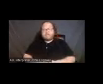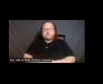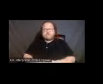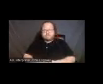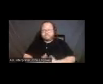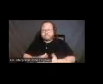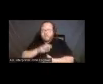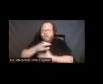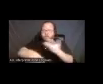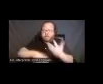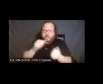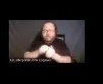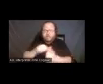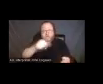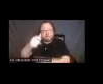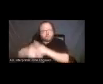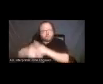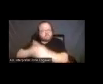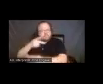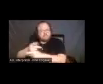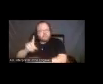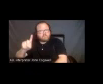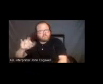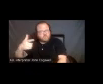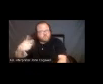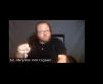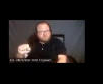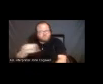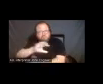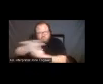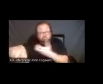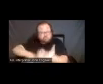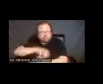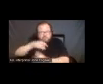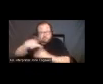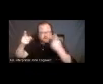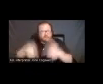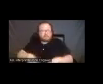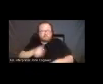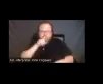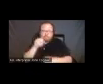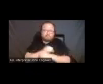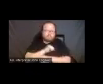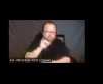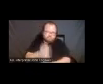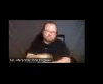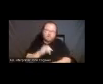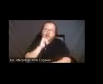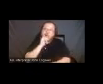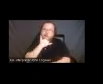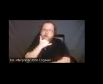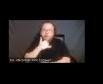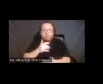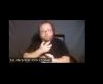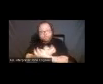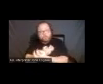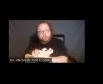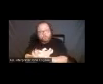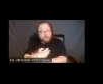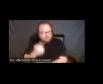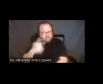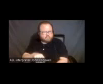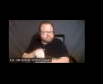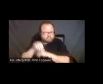being mixed in with other types of drugs. So those are absolutely, those are accidental poisonings from